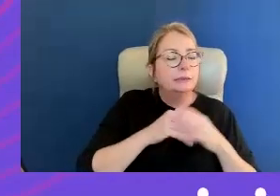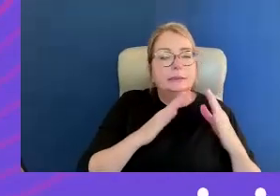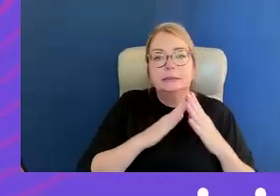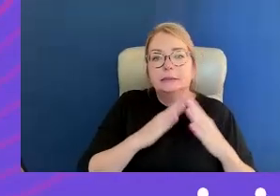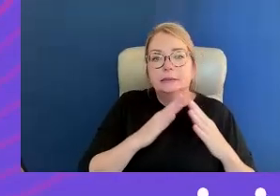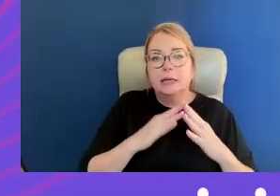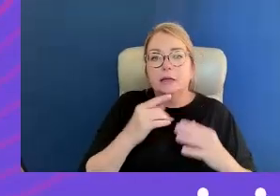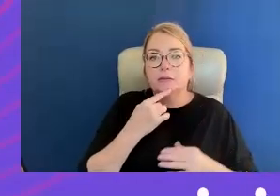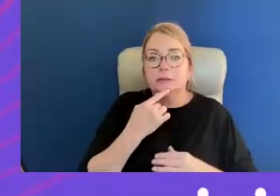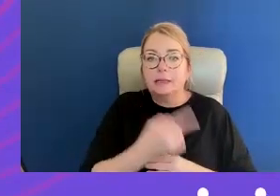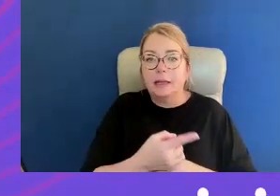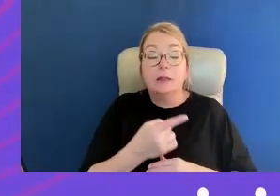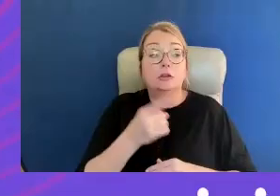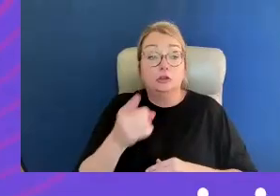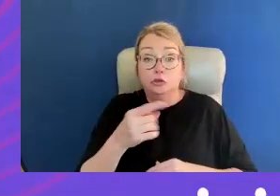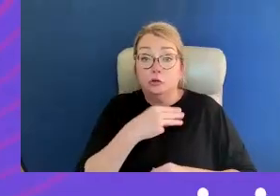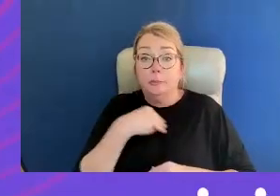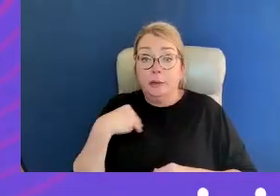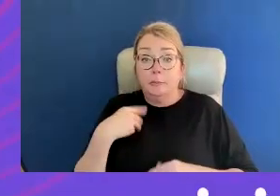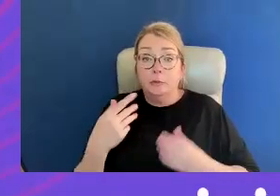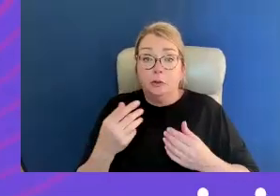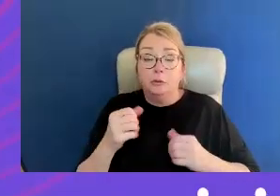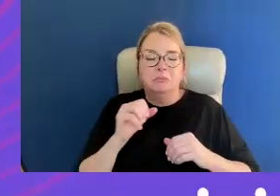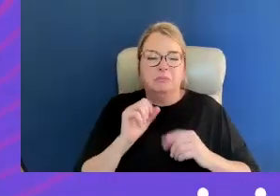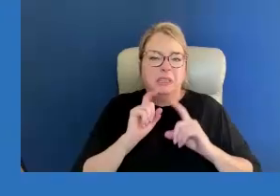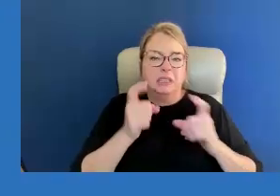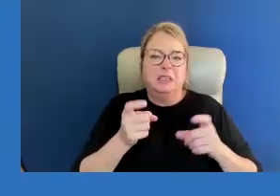and they will give you a discounted rate to use those services.